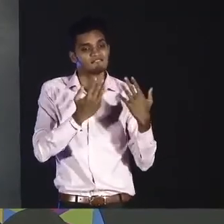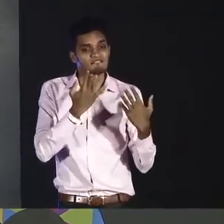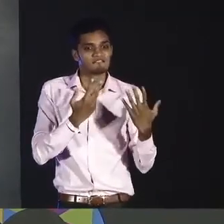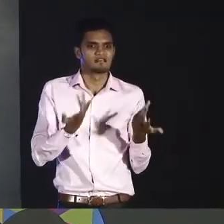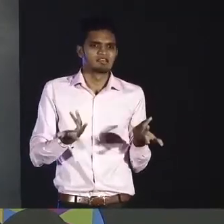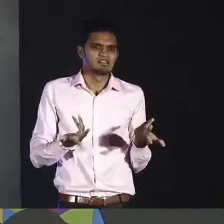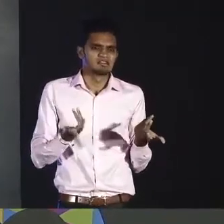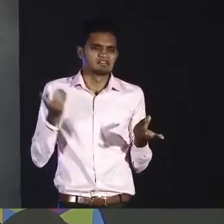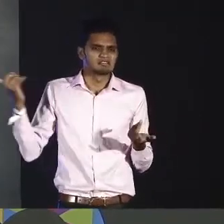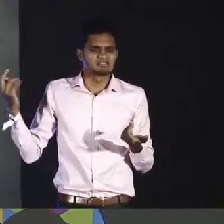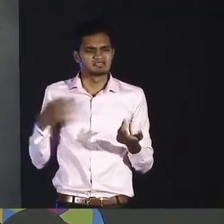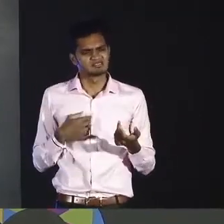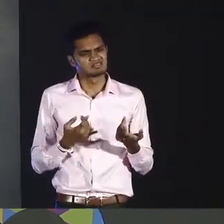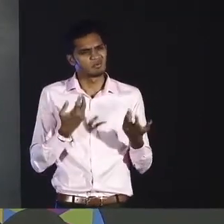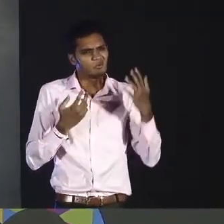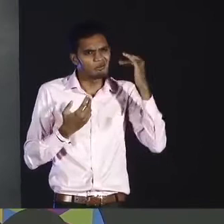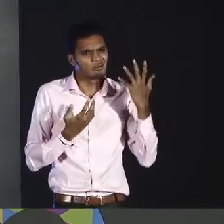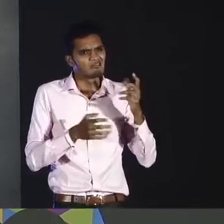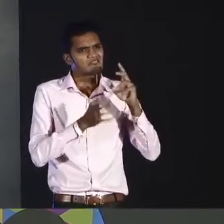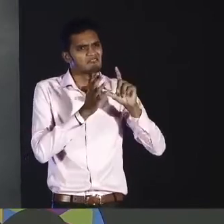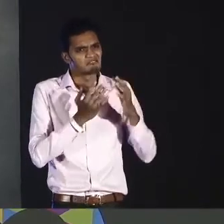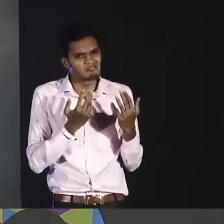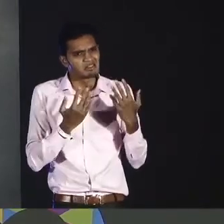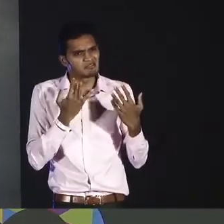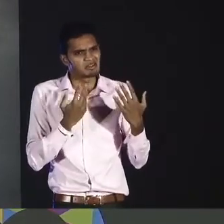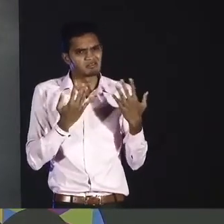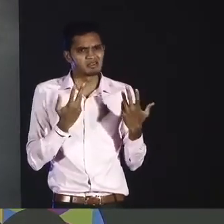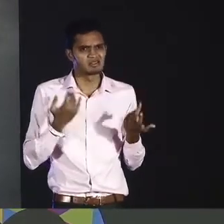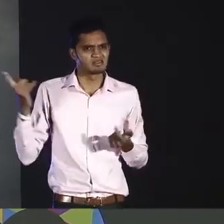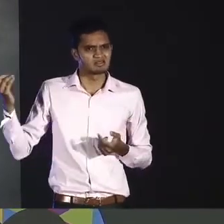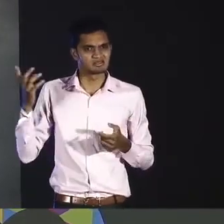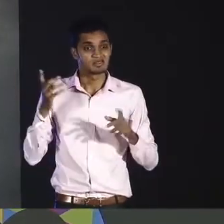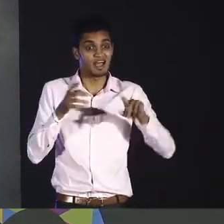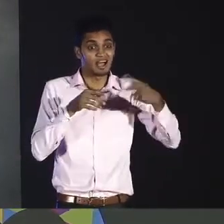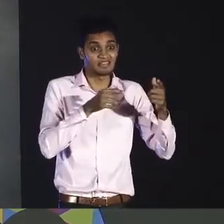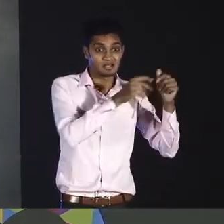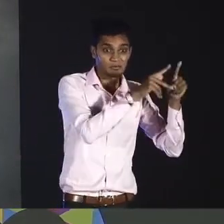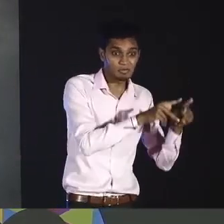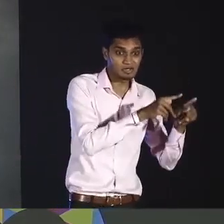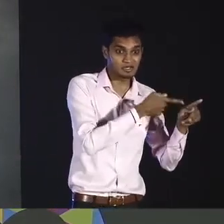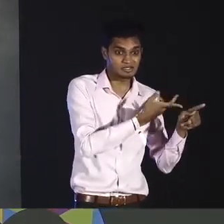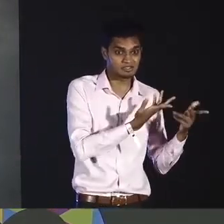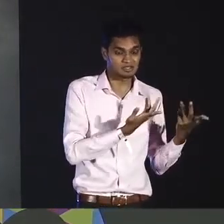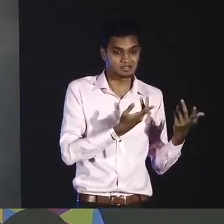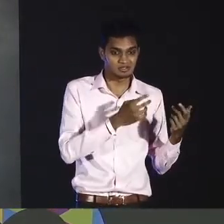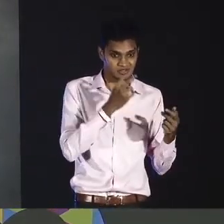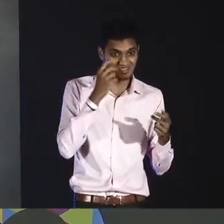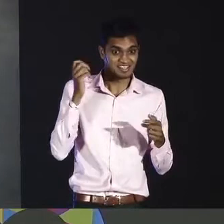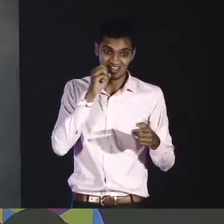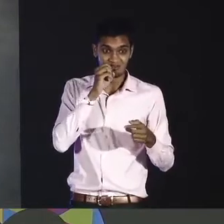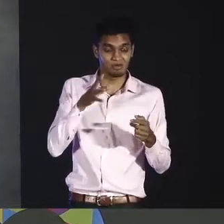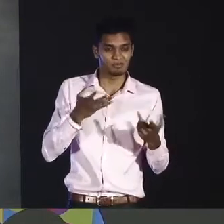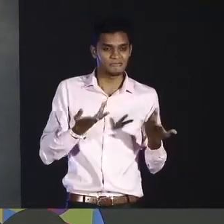something seriously wrong here." He told, "No, sir, they told one blind person is coming, so I thought a person with cane, black spectacles,